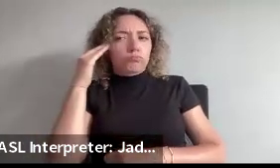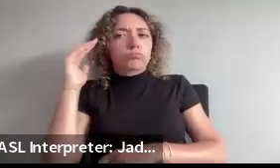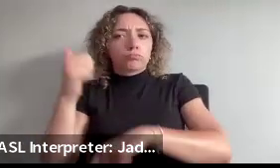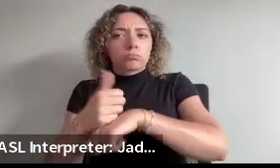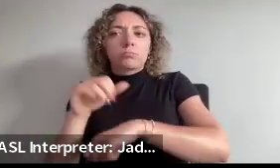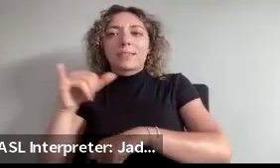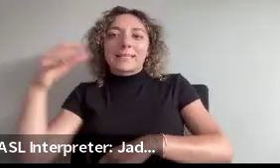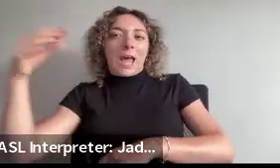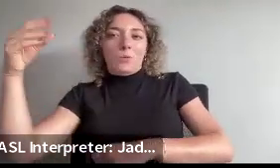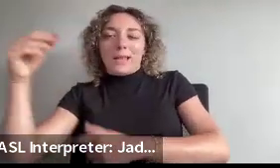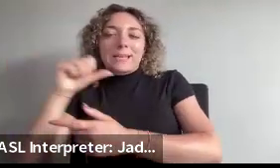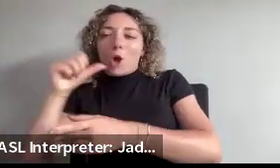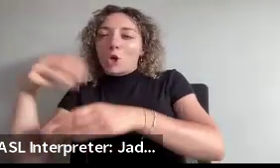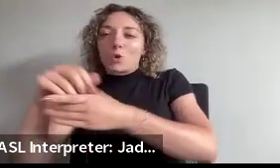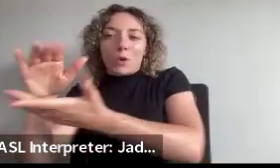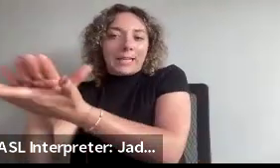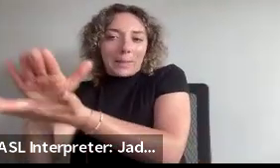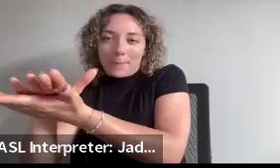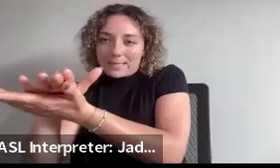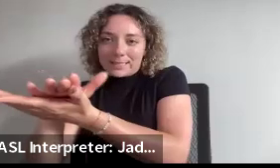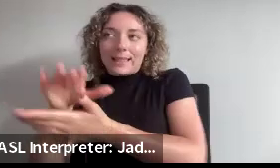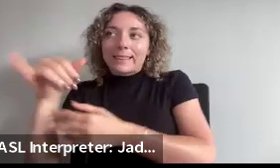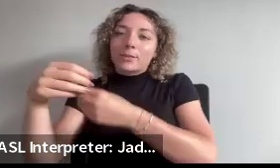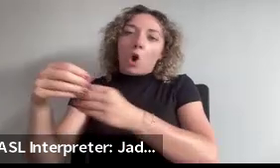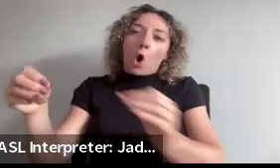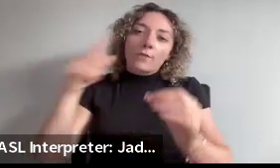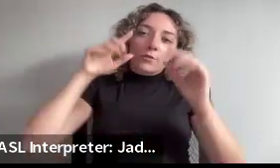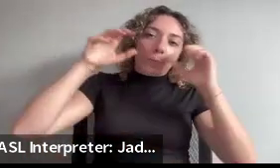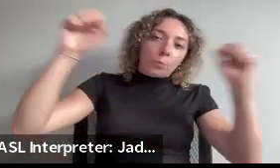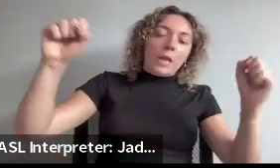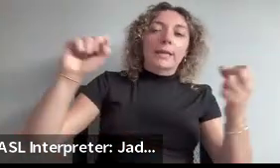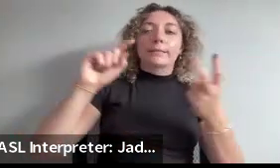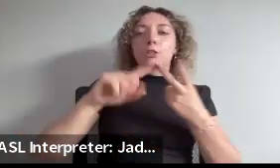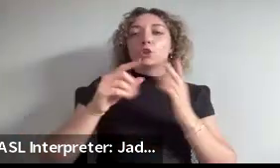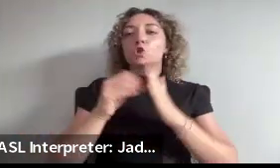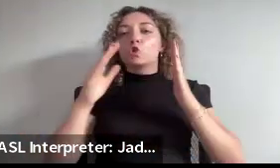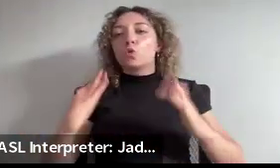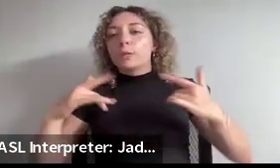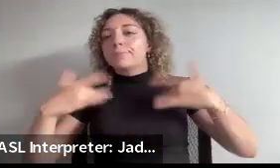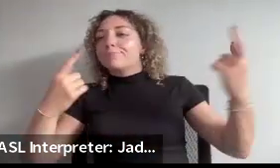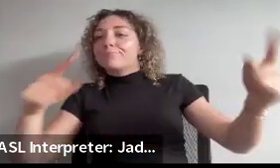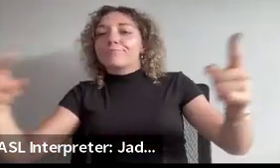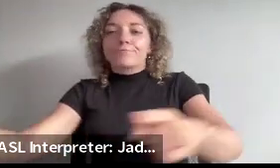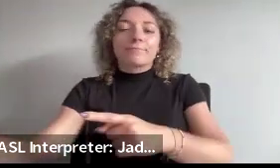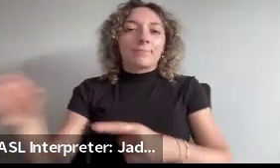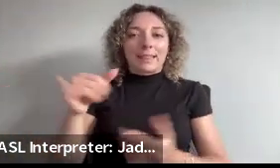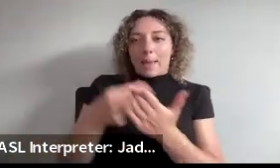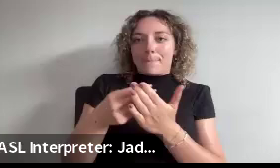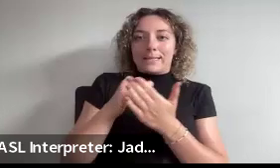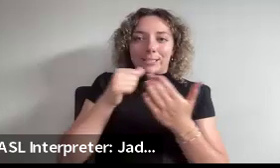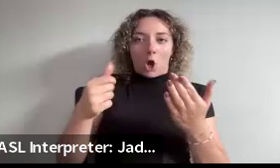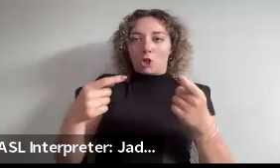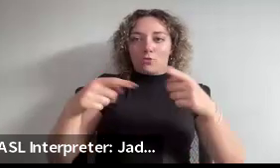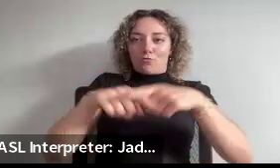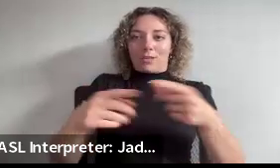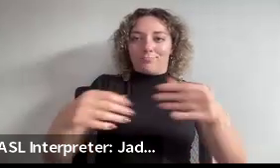outside of academic affairs. You know, they're in the office of the president or they're student affairs, and those monies can't cross over